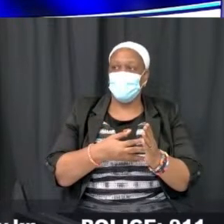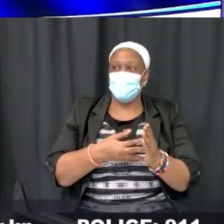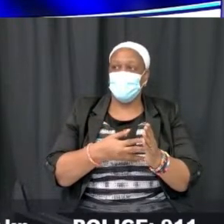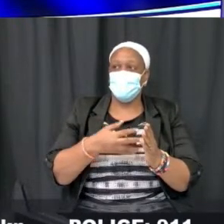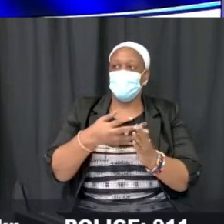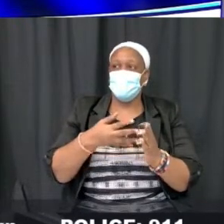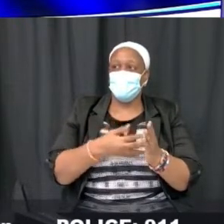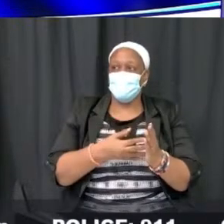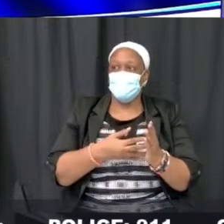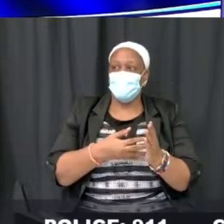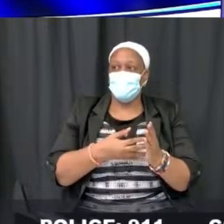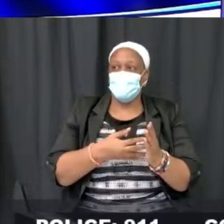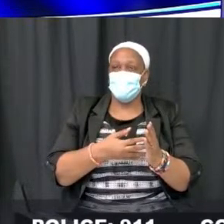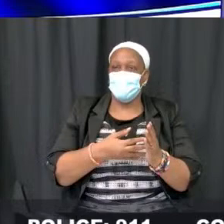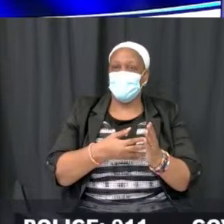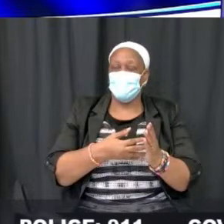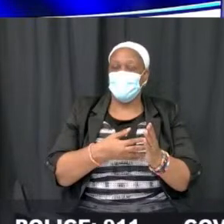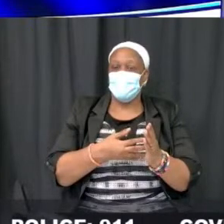Federation.